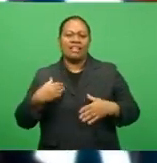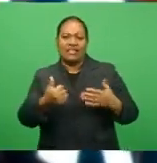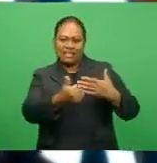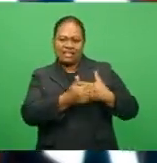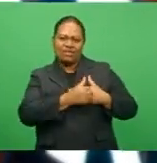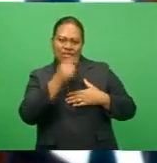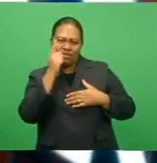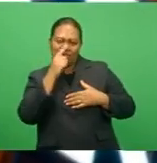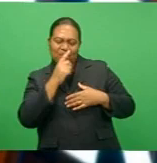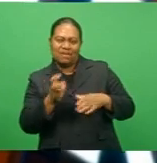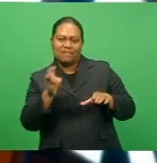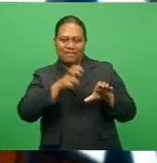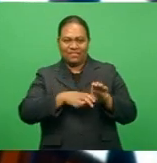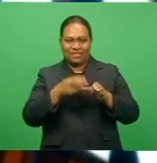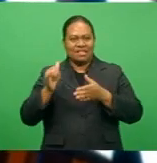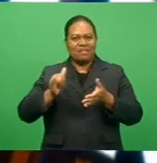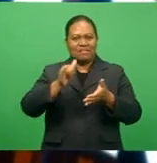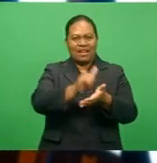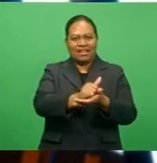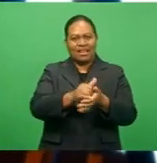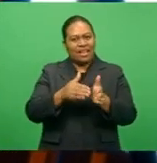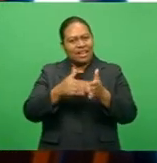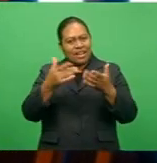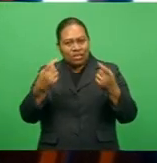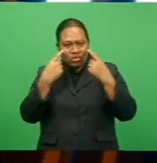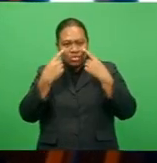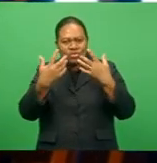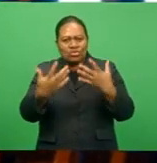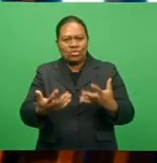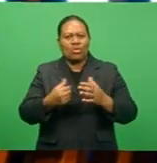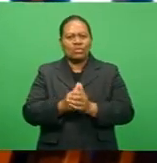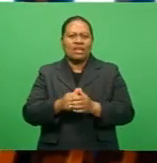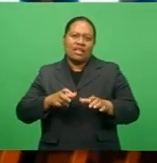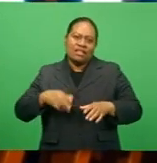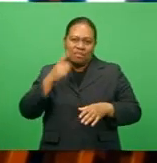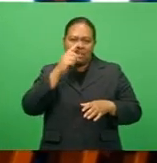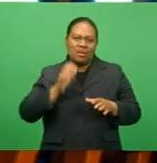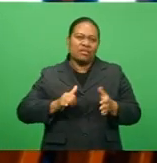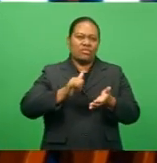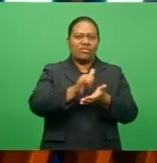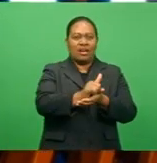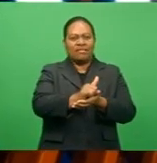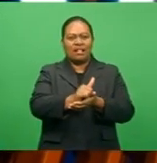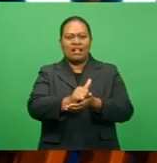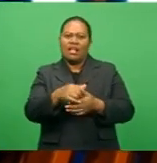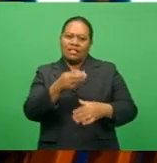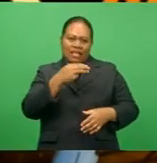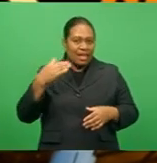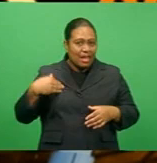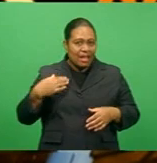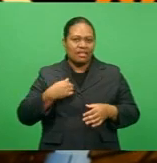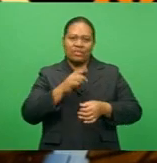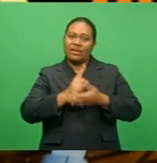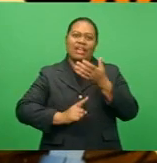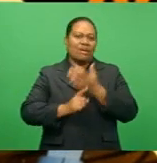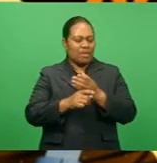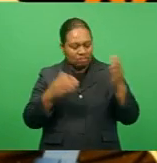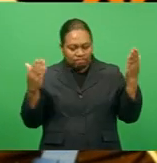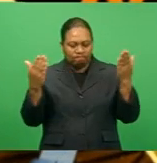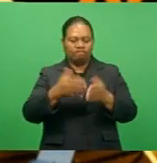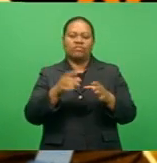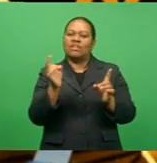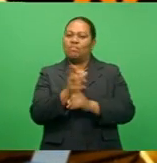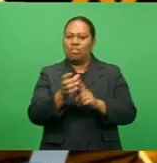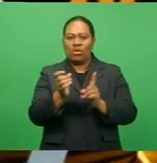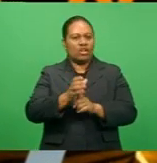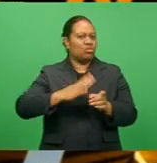The accreditation serves as reassurance to regulators and travelers that all health precautions are in place for the safe resumption